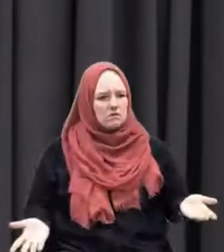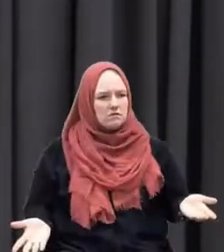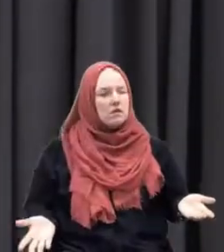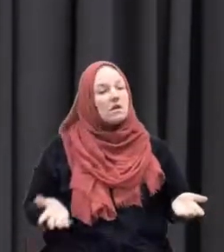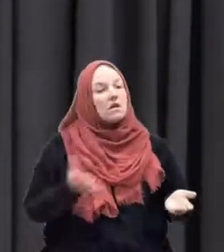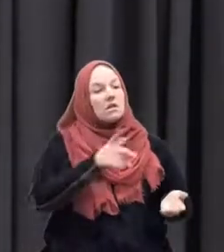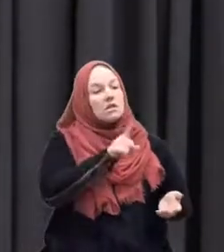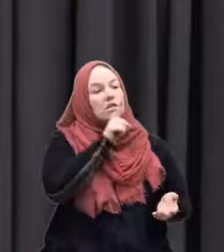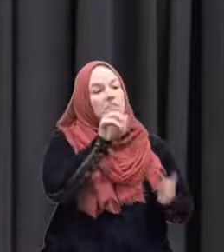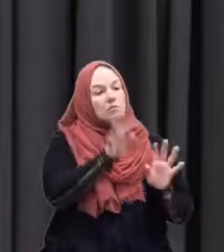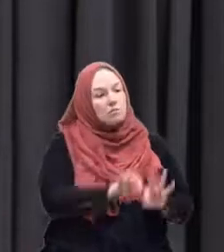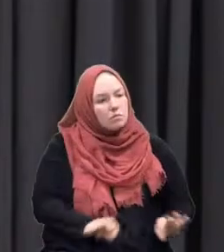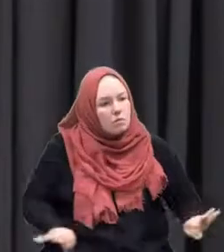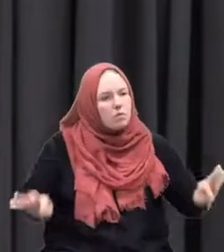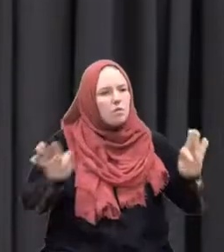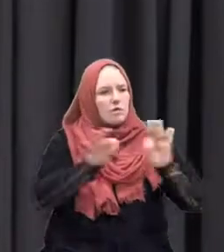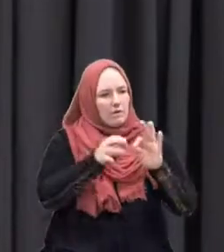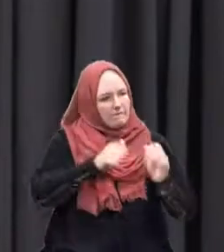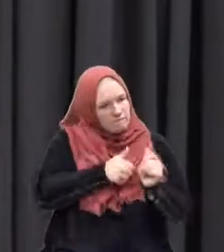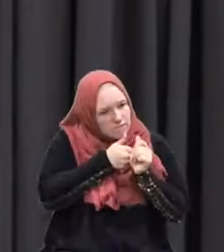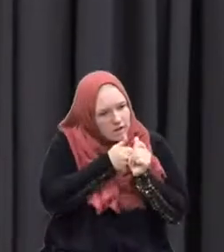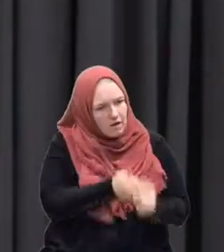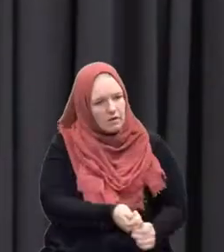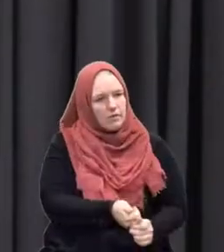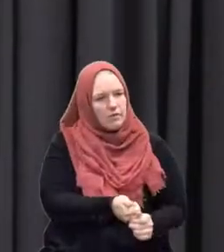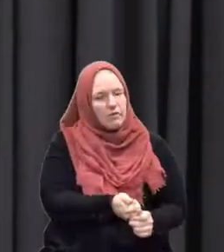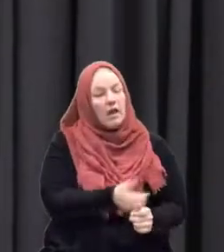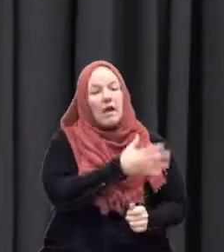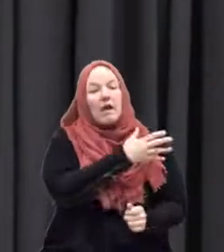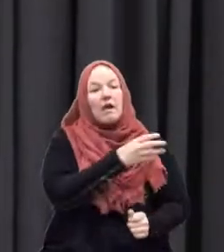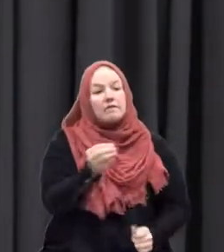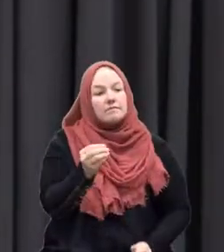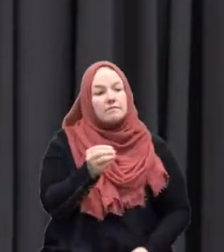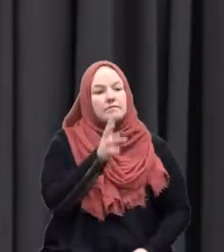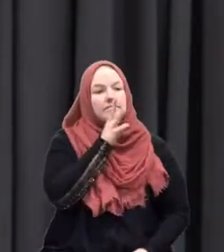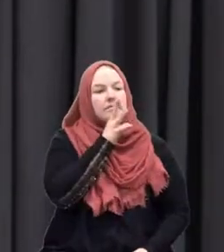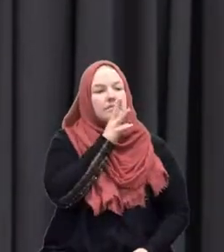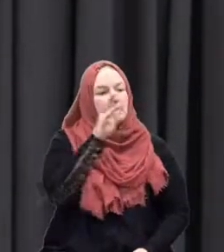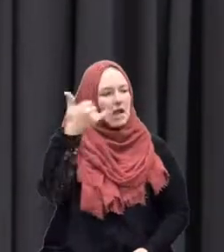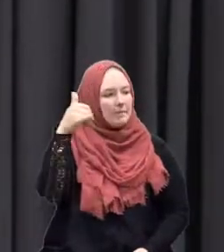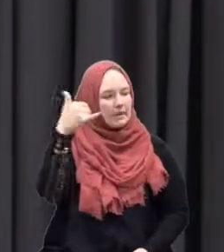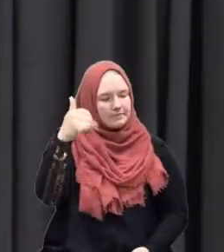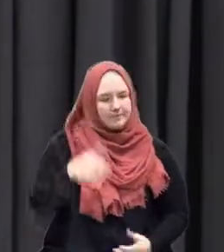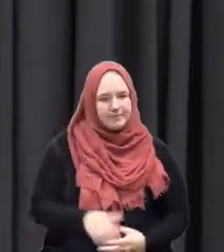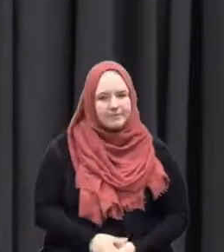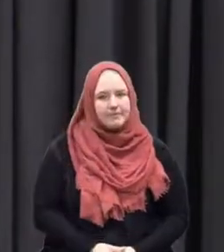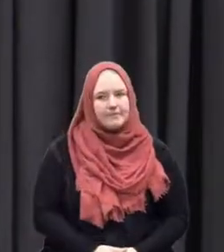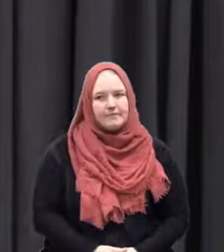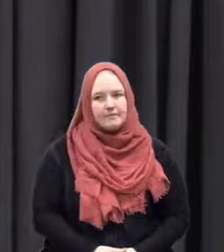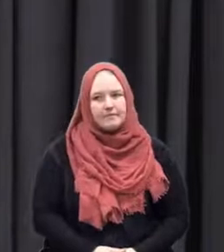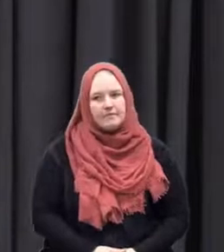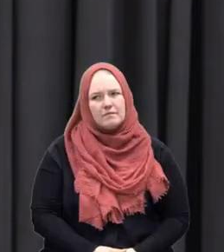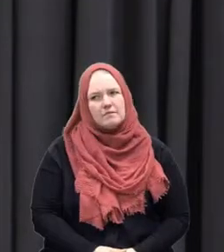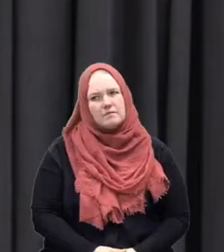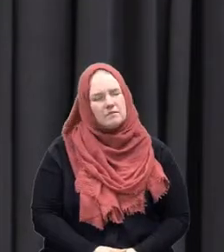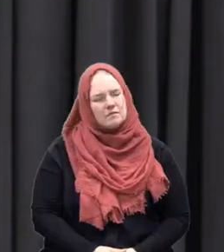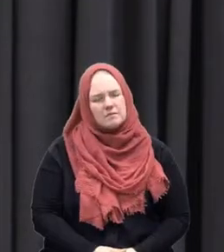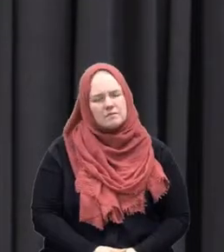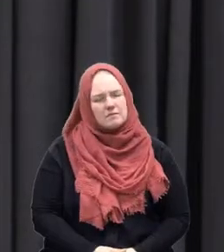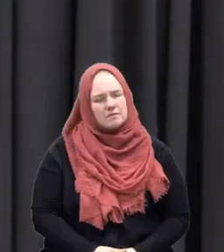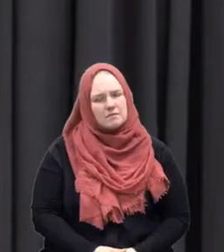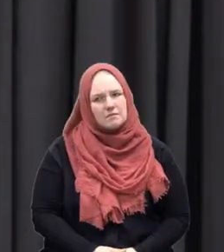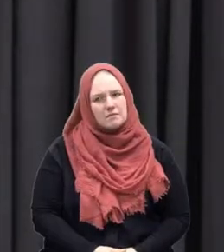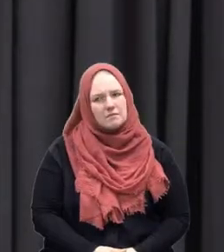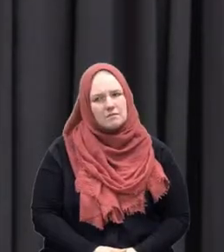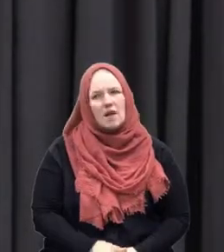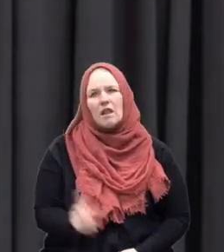It is in the reach of our hand. Allah says, Ala inna nasr Allahi Qareeb.